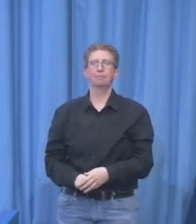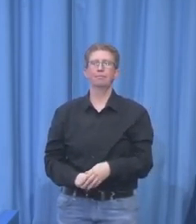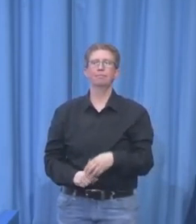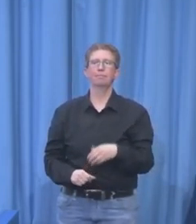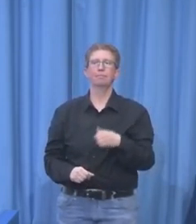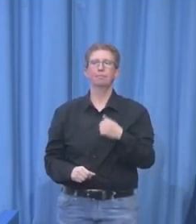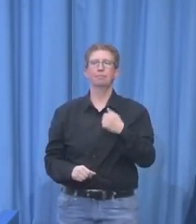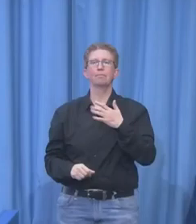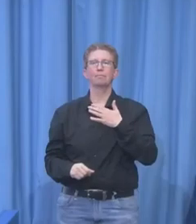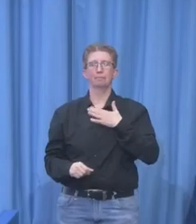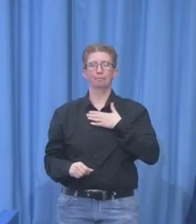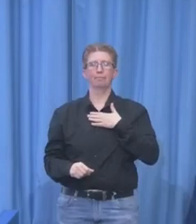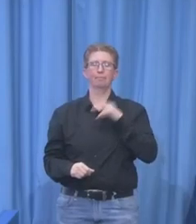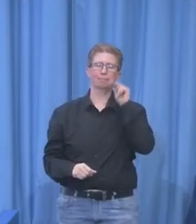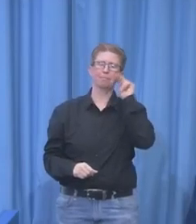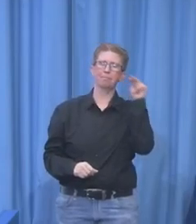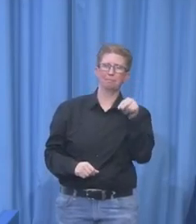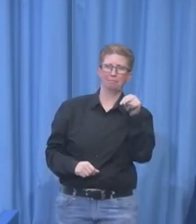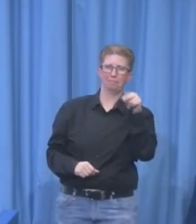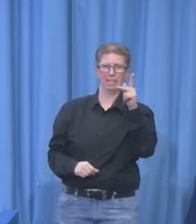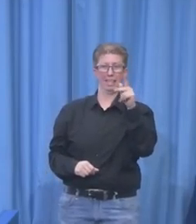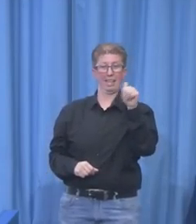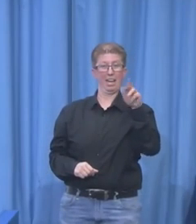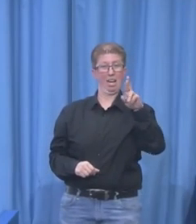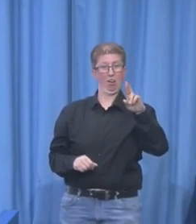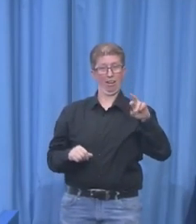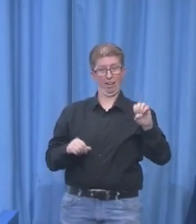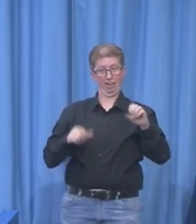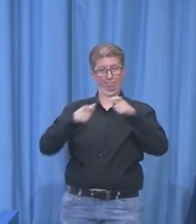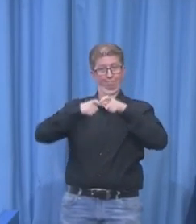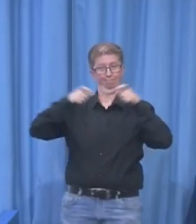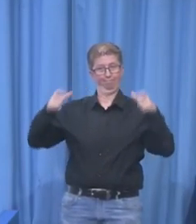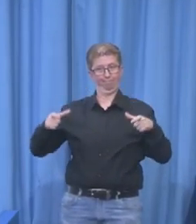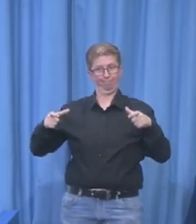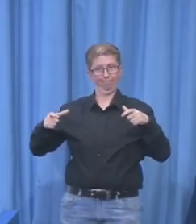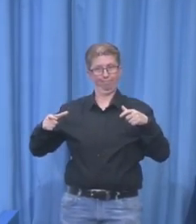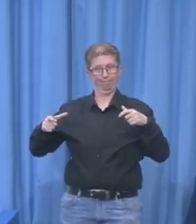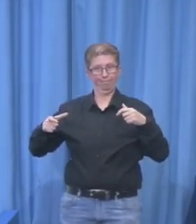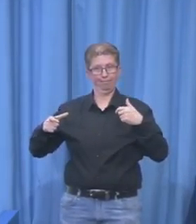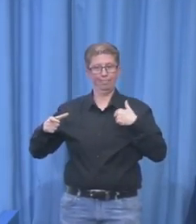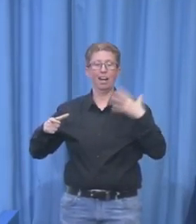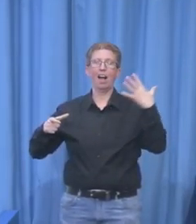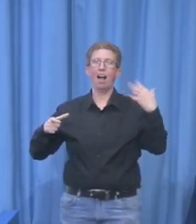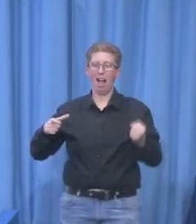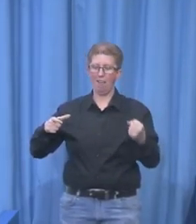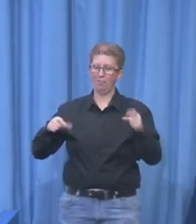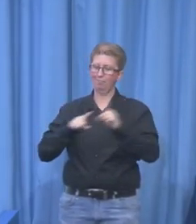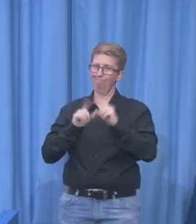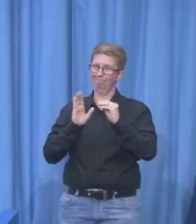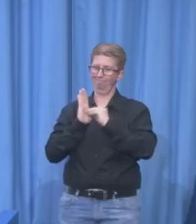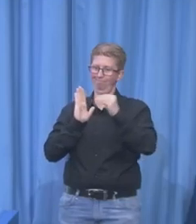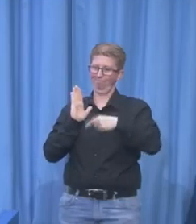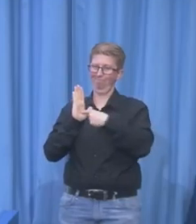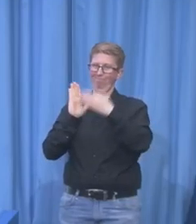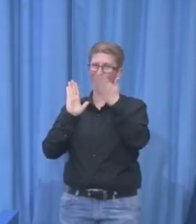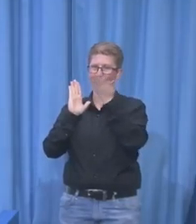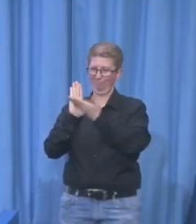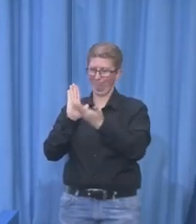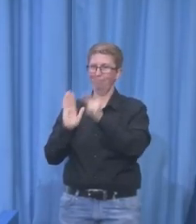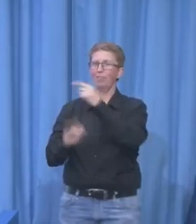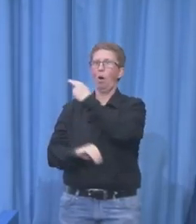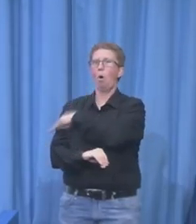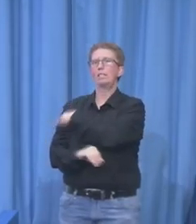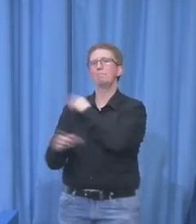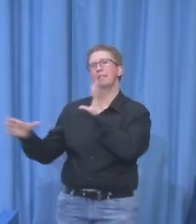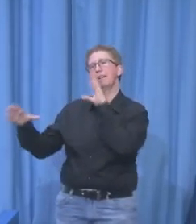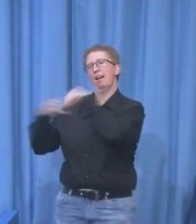has a contract with the hospital, which I suppose it was drawn up in partnership with the main project